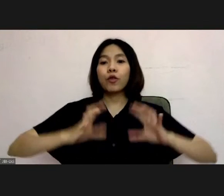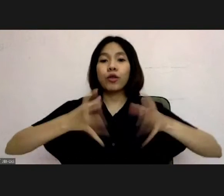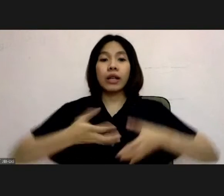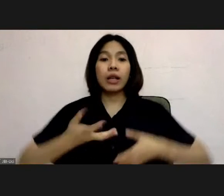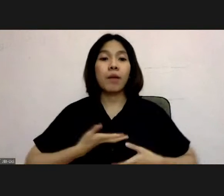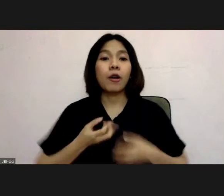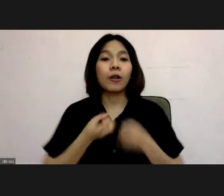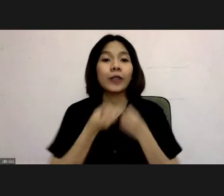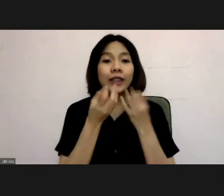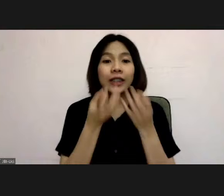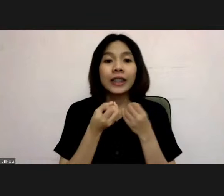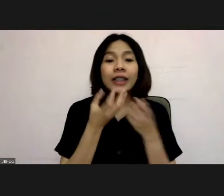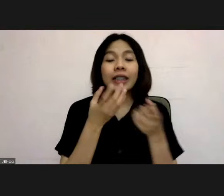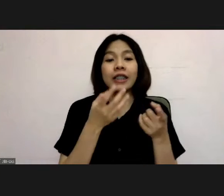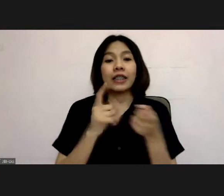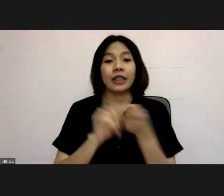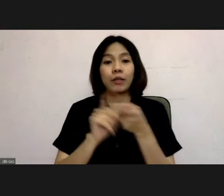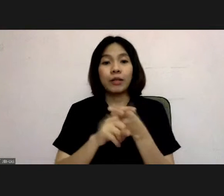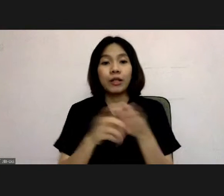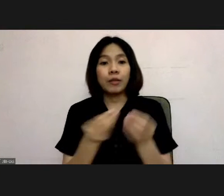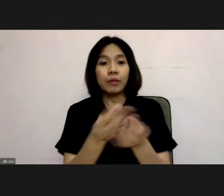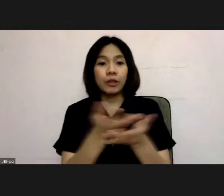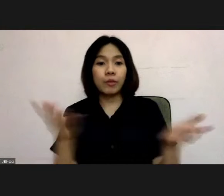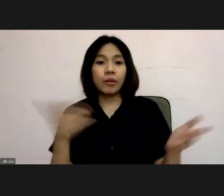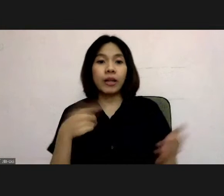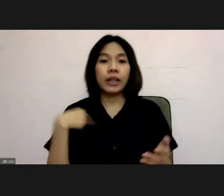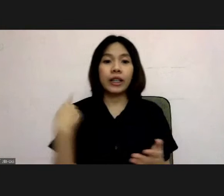context as in Indonesia, but also at the same time,